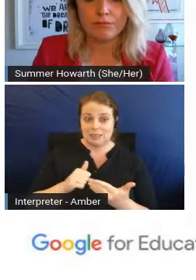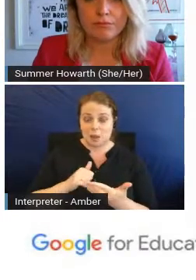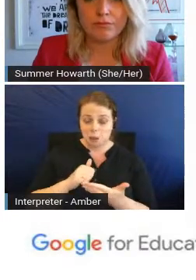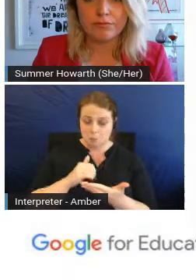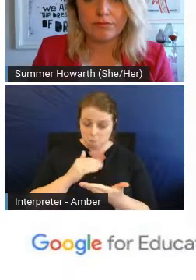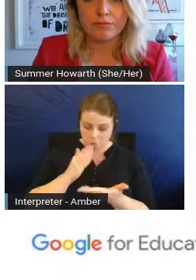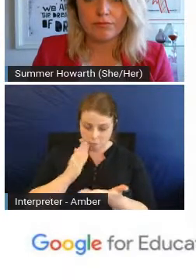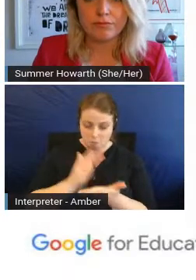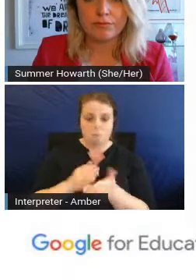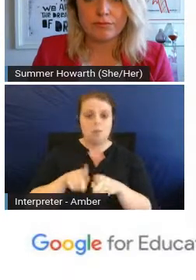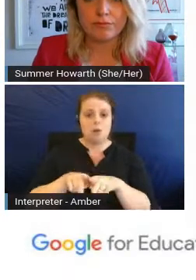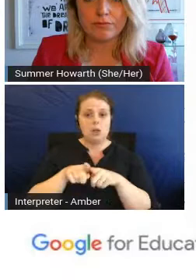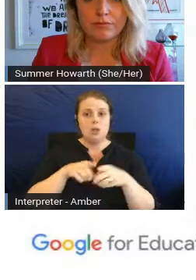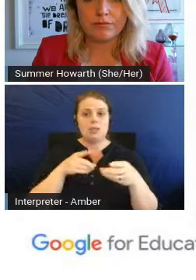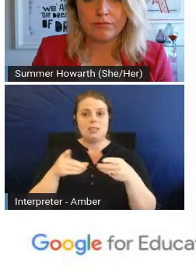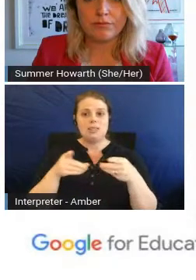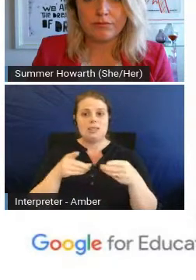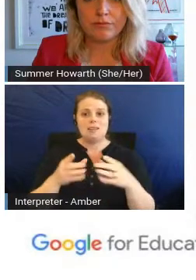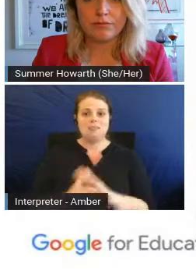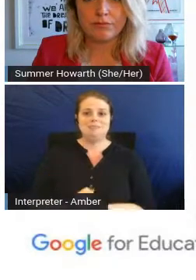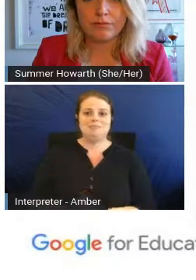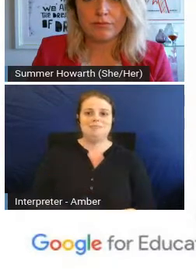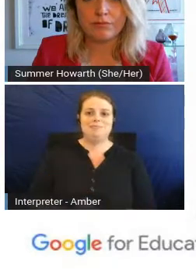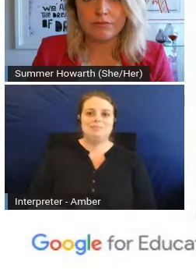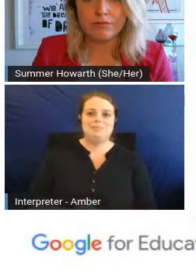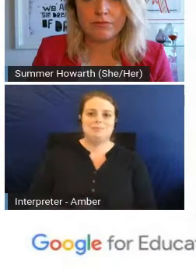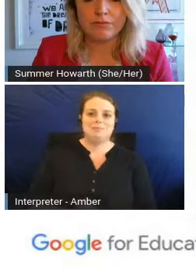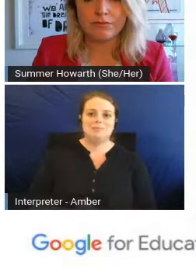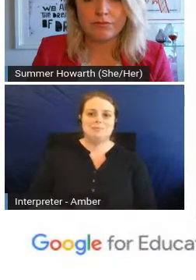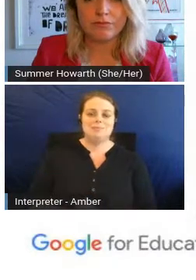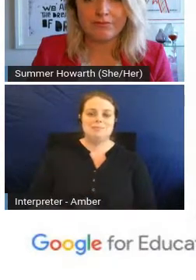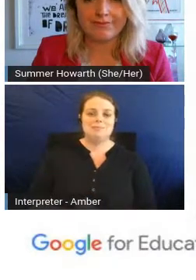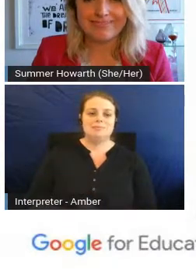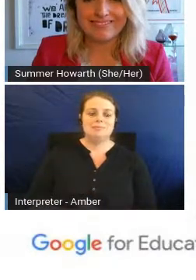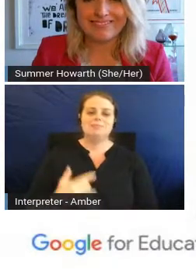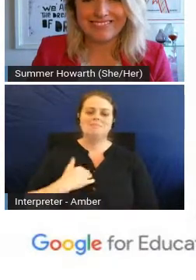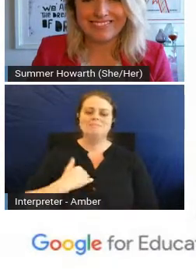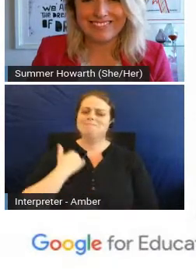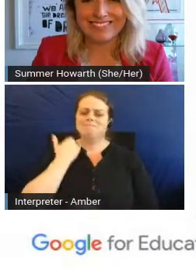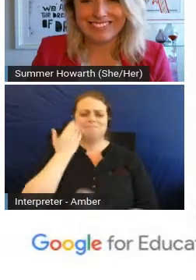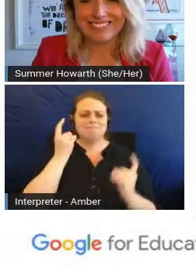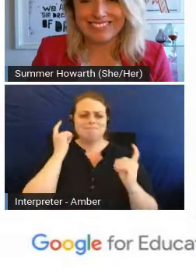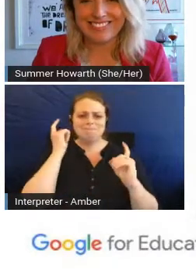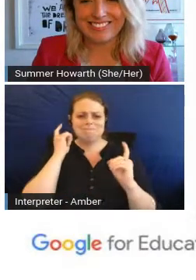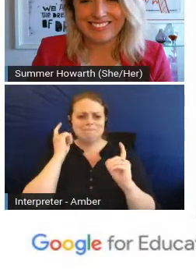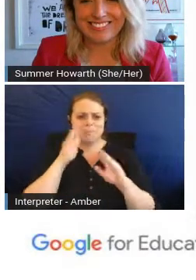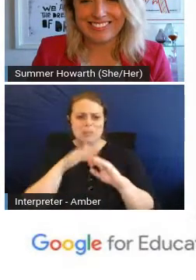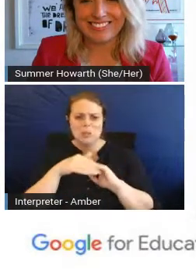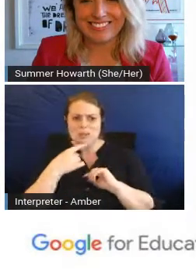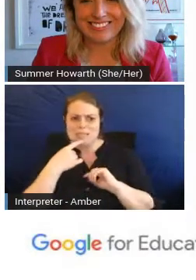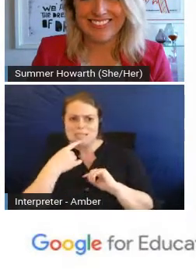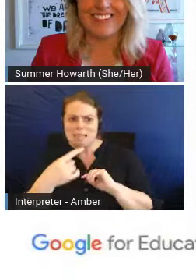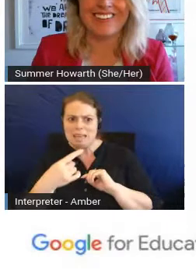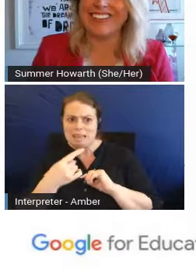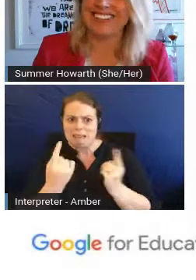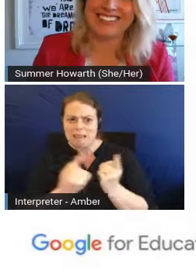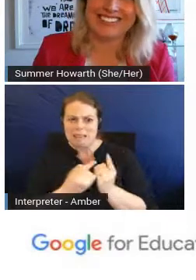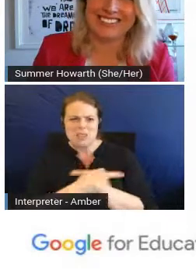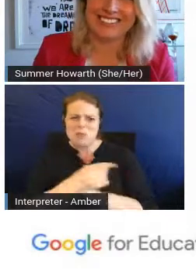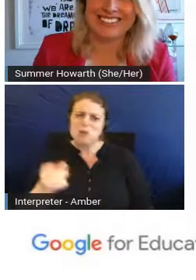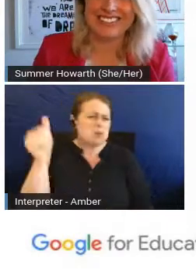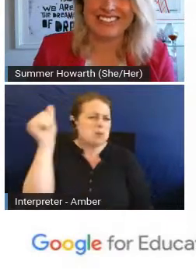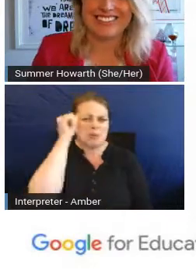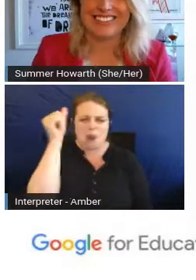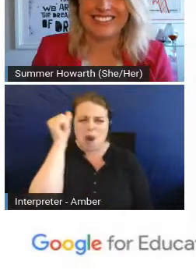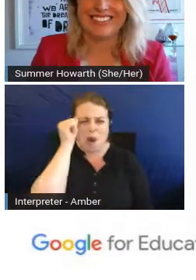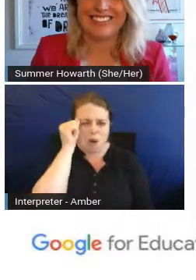fact, to the extent that I always worry about telling you something you already know, because I know that